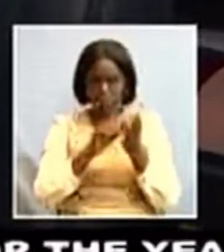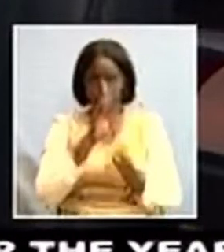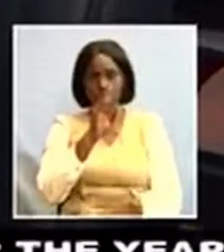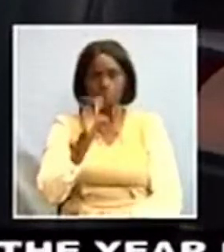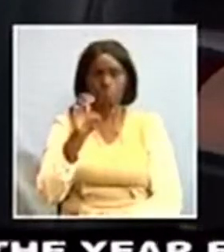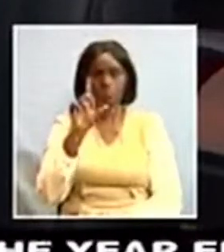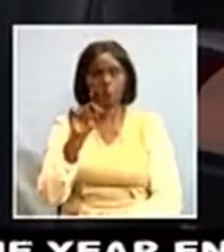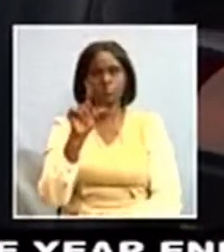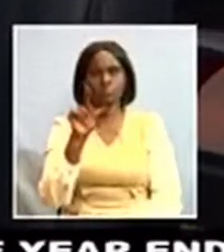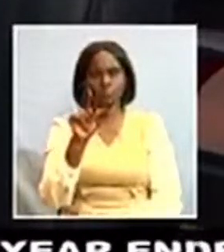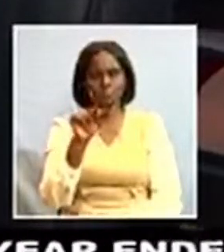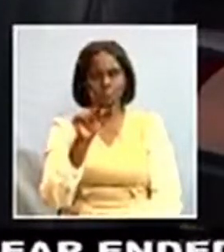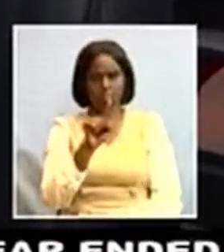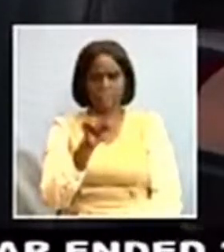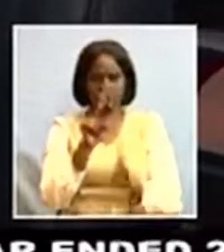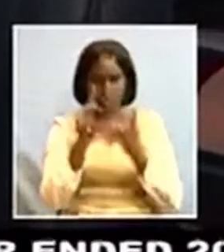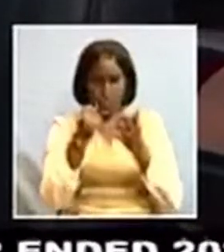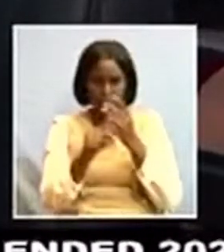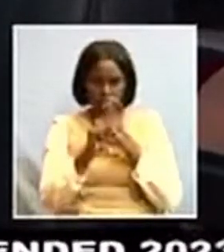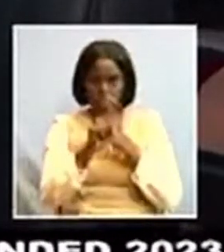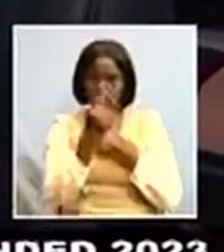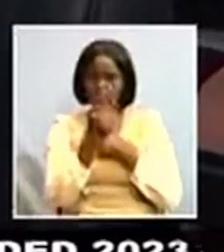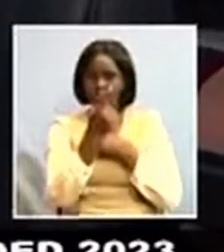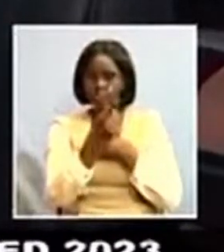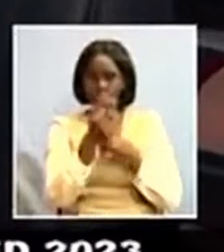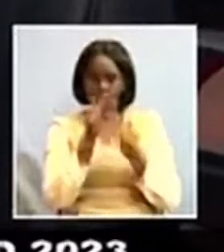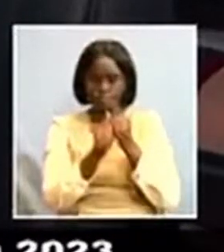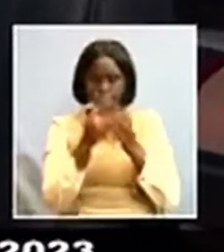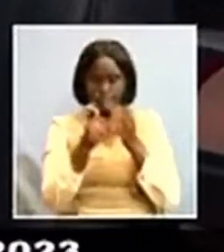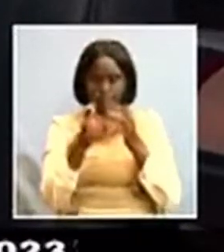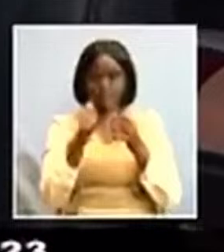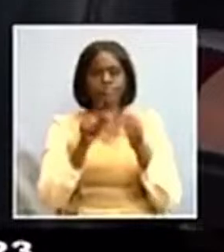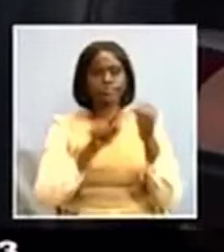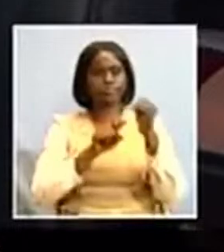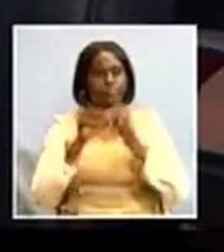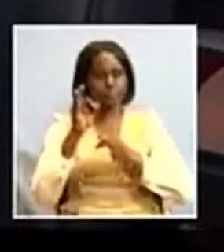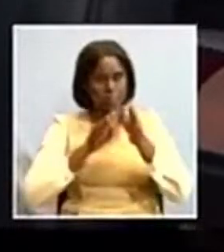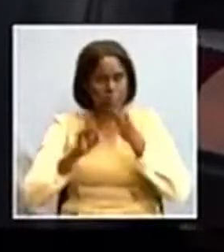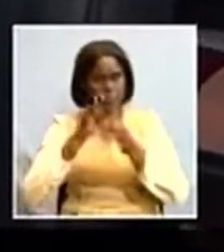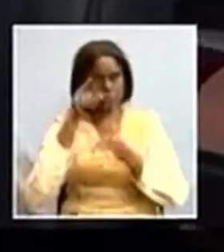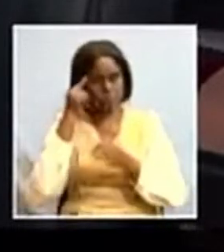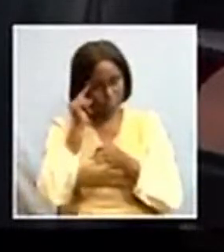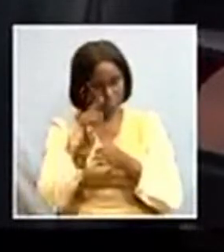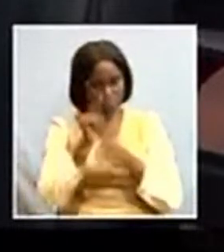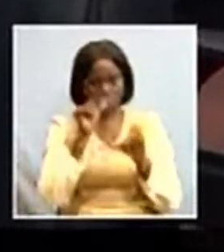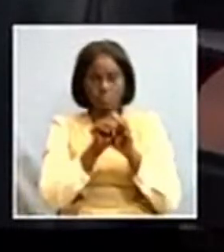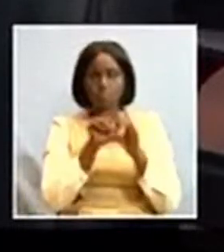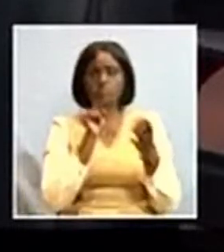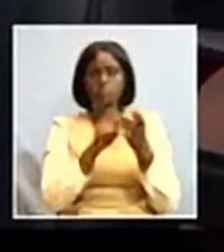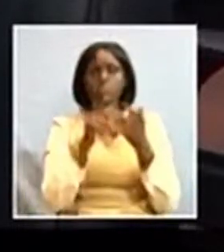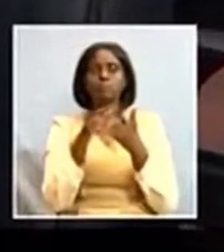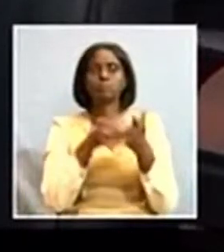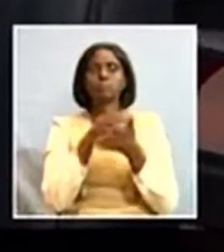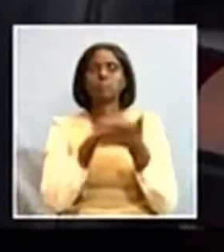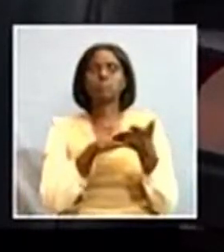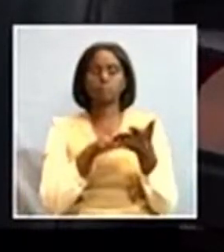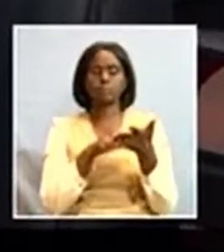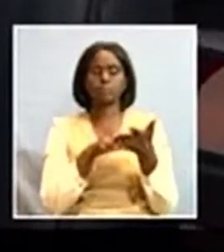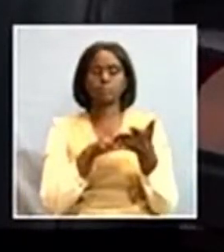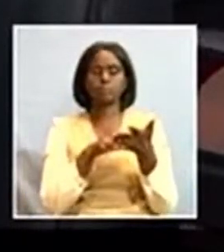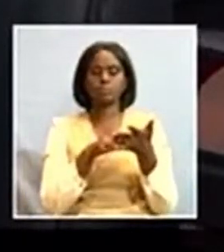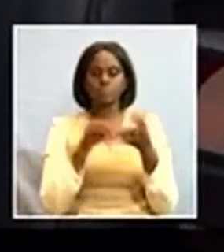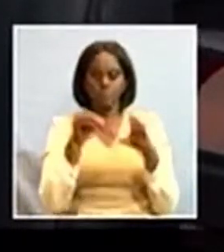2,703,720. So this is the one that you are accounting for in this table